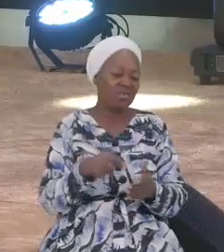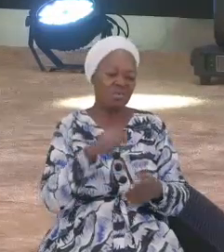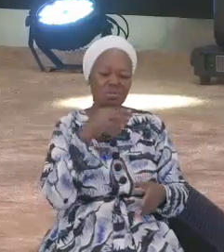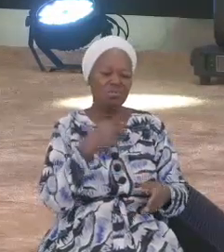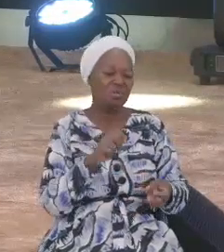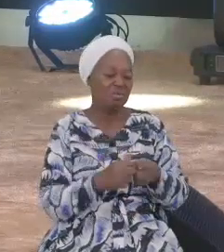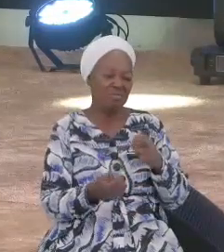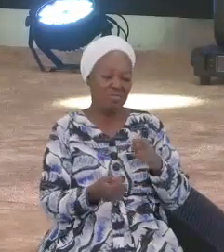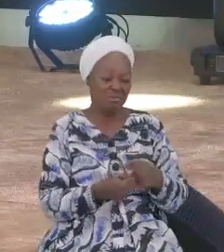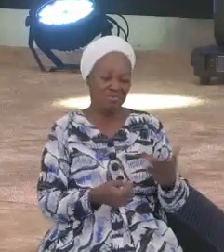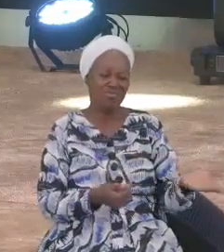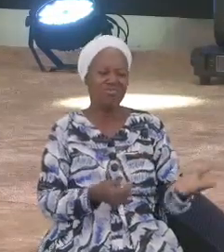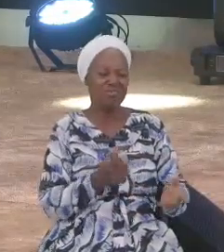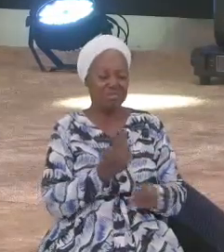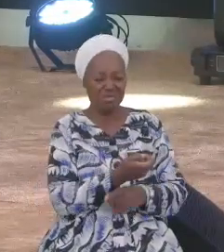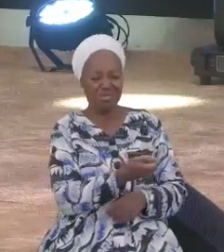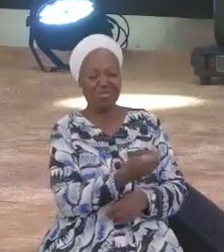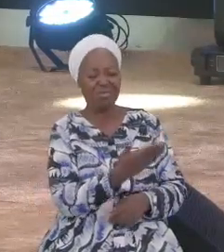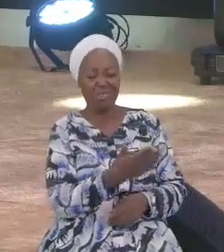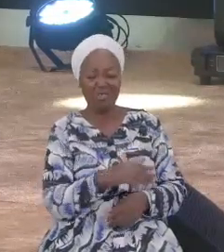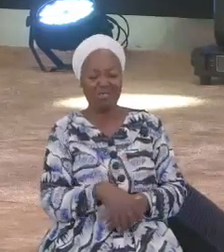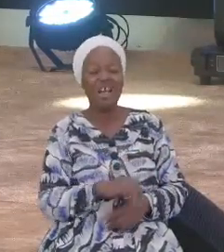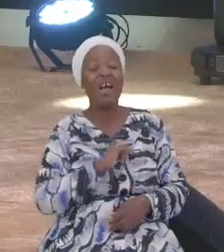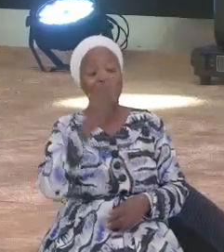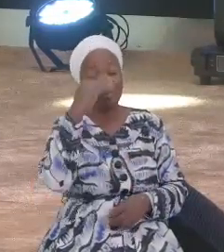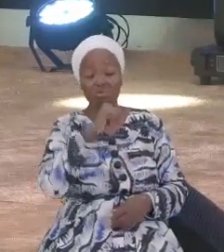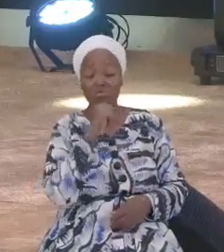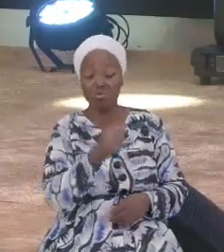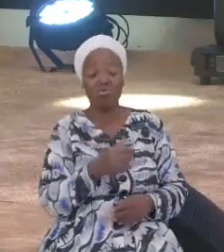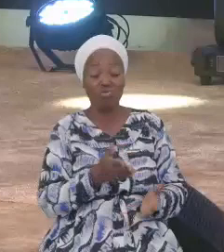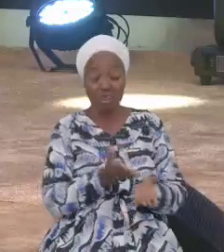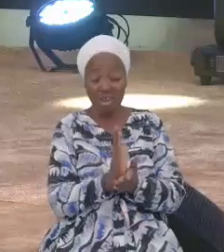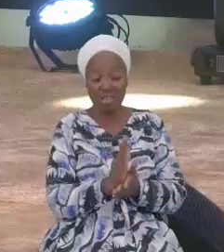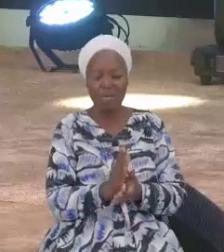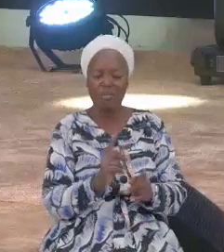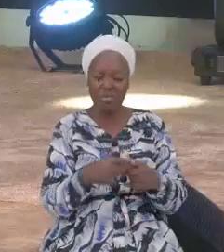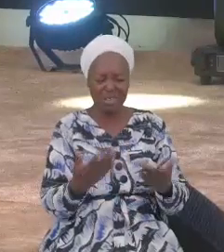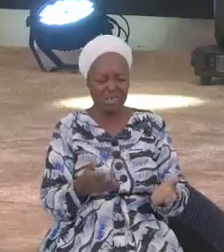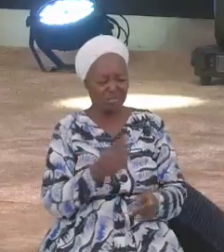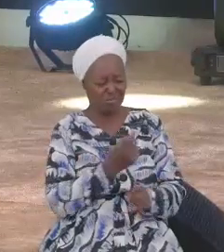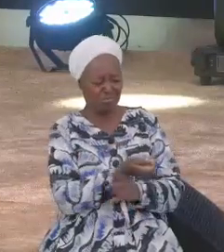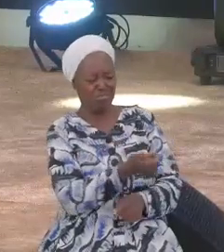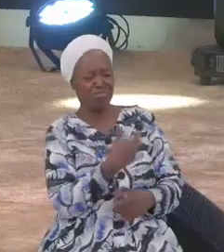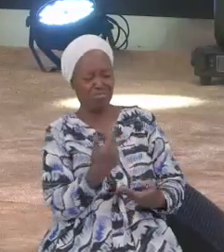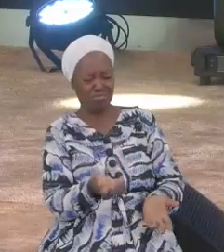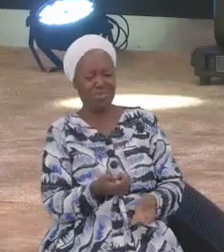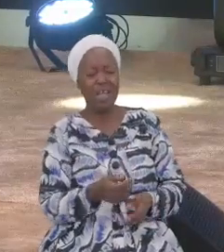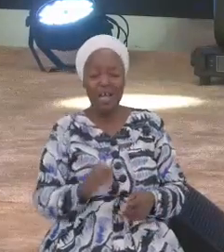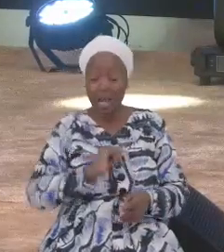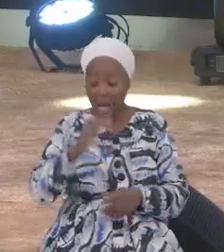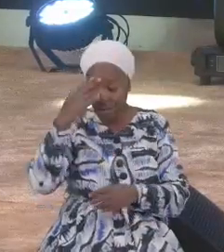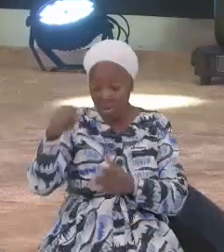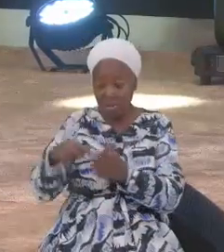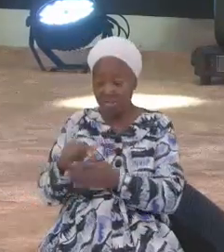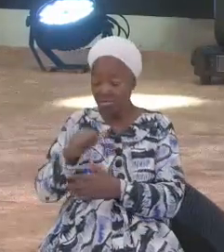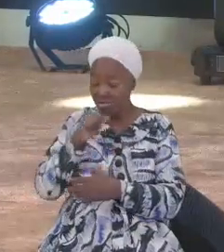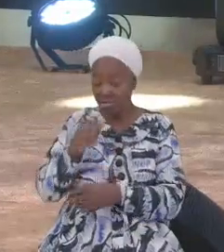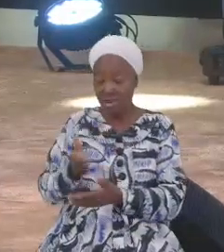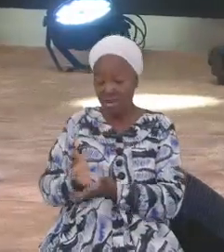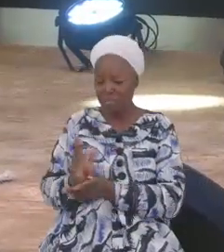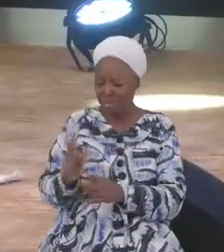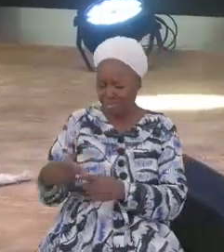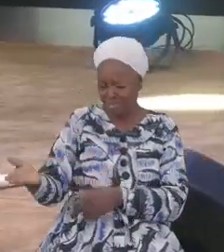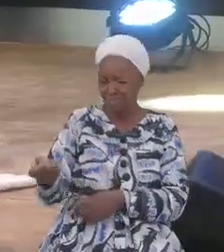is small. I know this is not right, but this is small. I know that's not right, but this is small. My brother, have you ever considered,